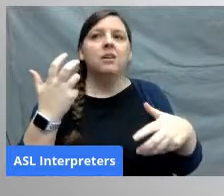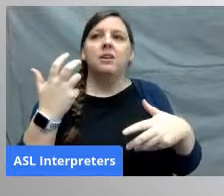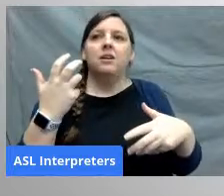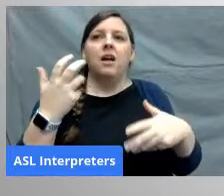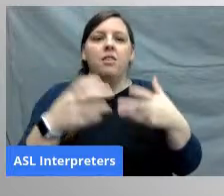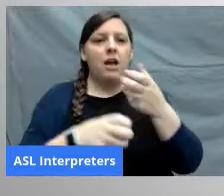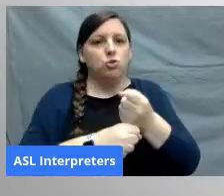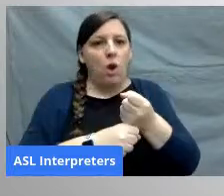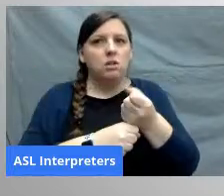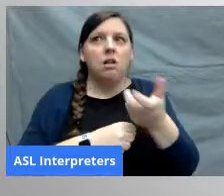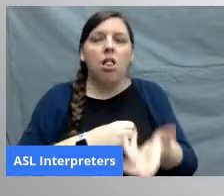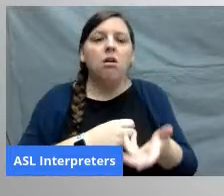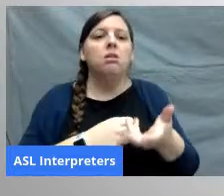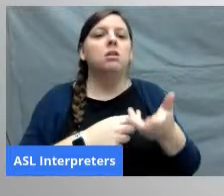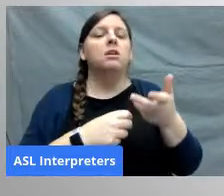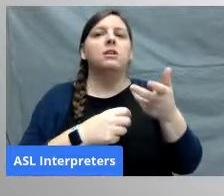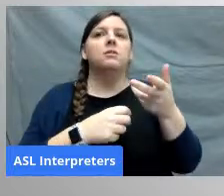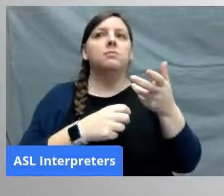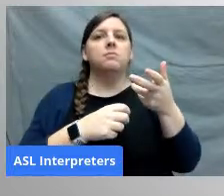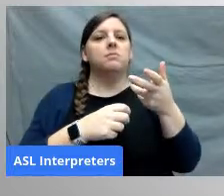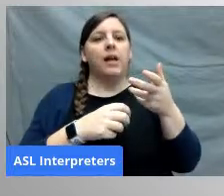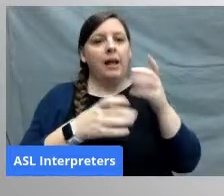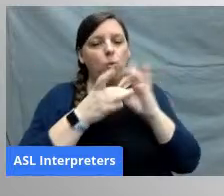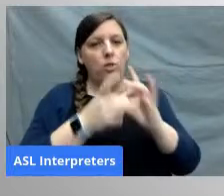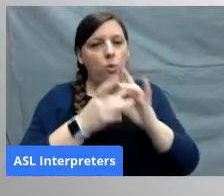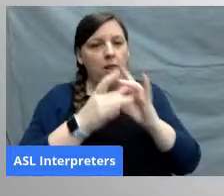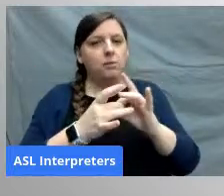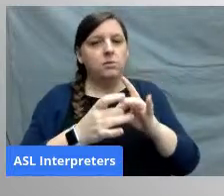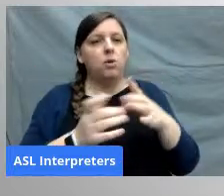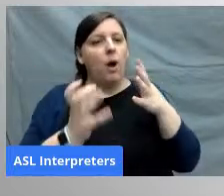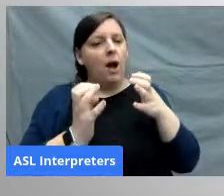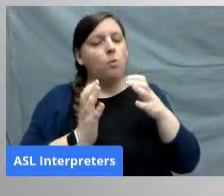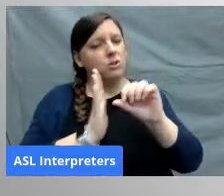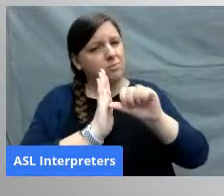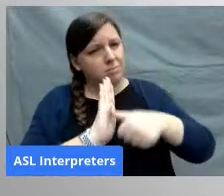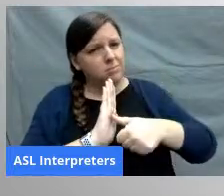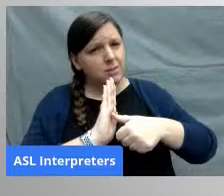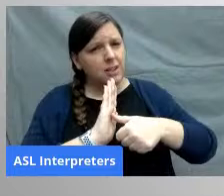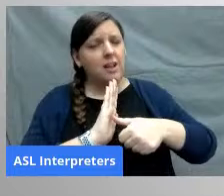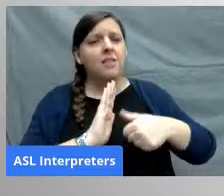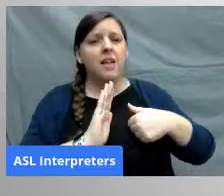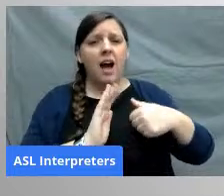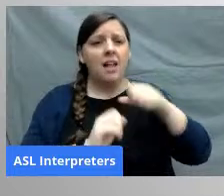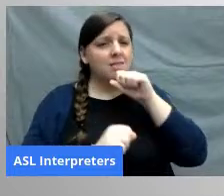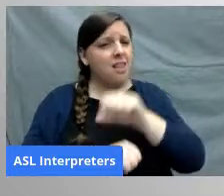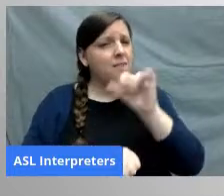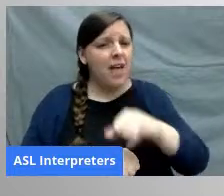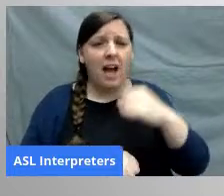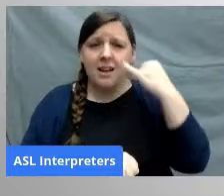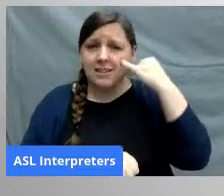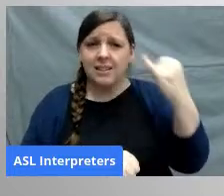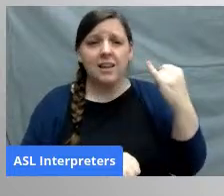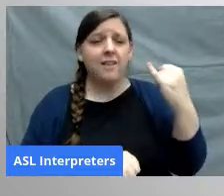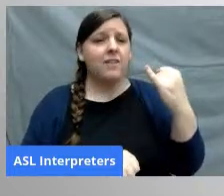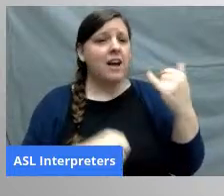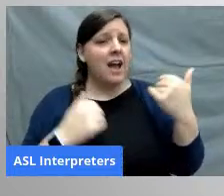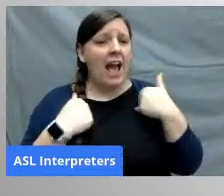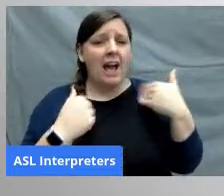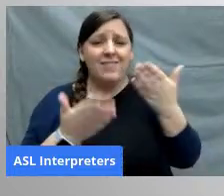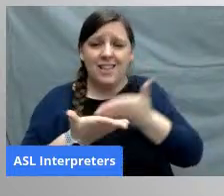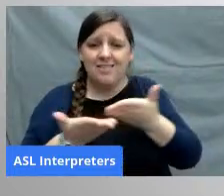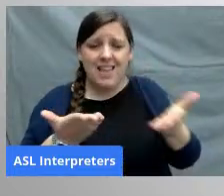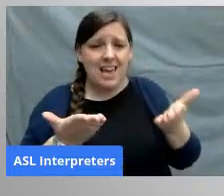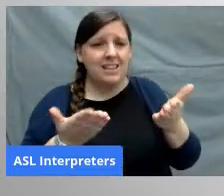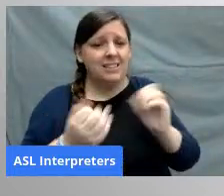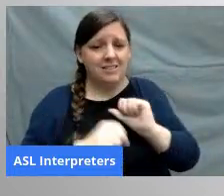the relationships and things like that. So I do want to highlight, I love the idea of having things in